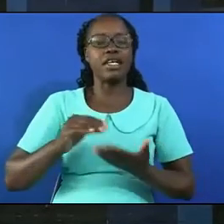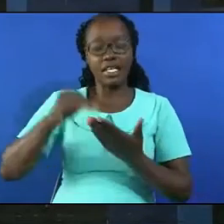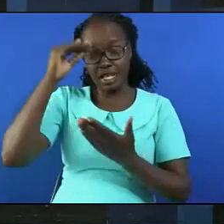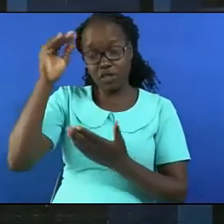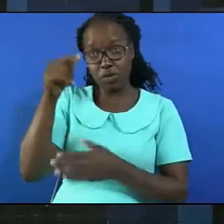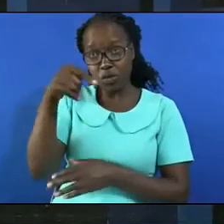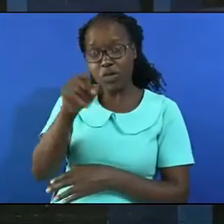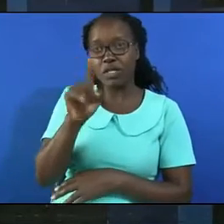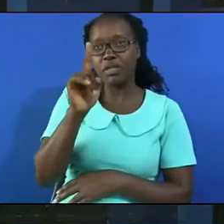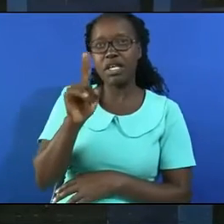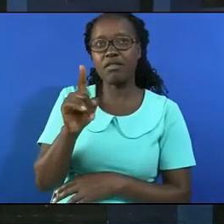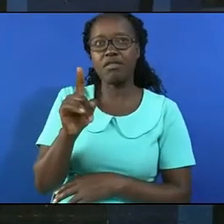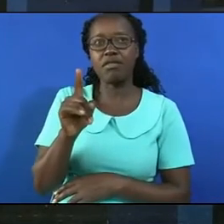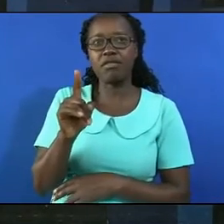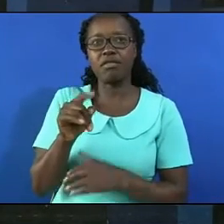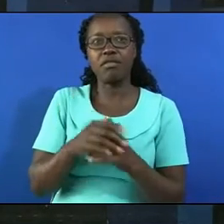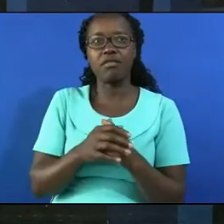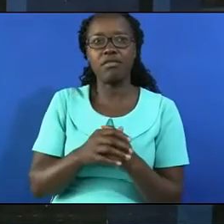with himself.